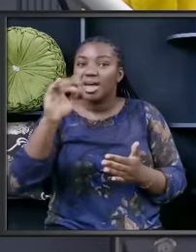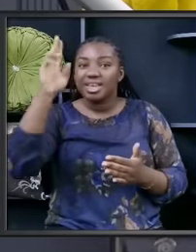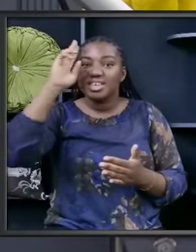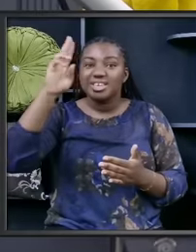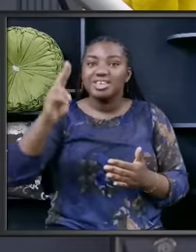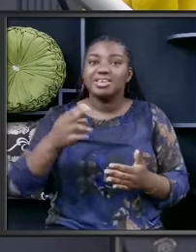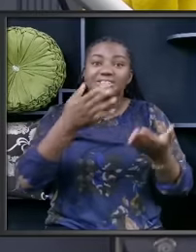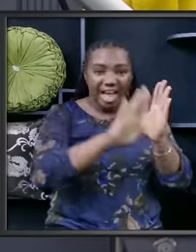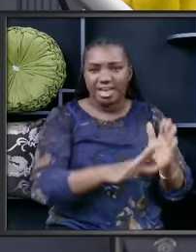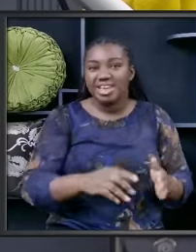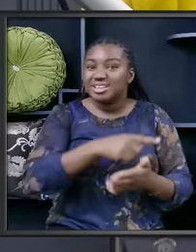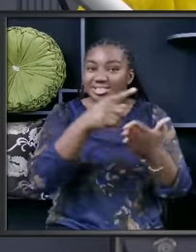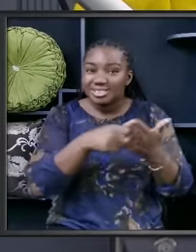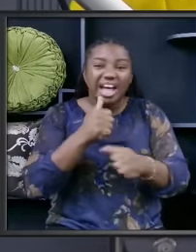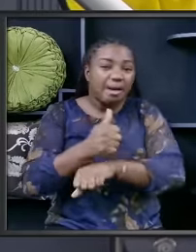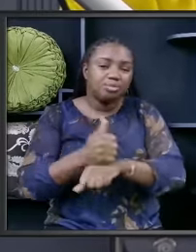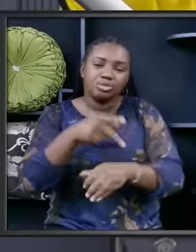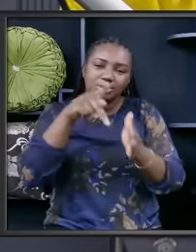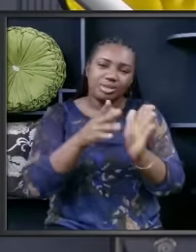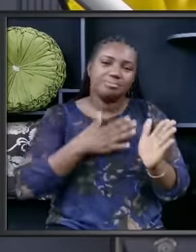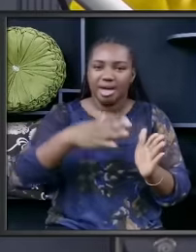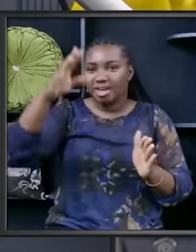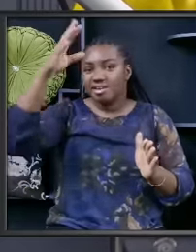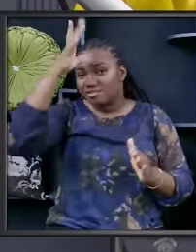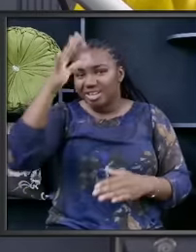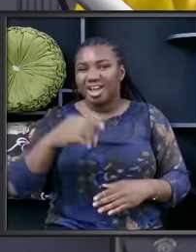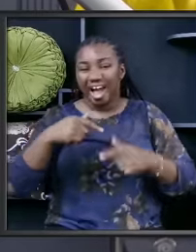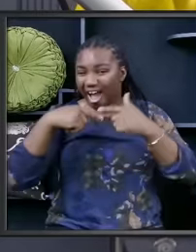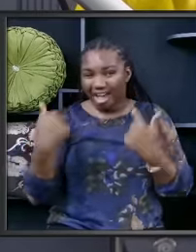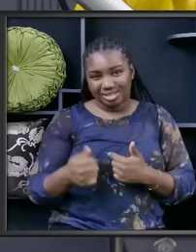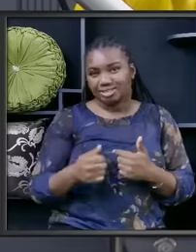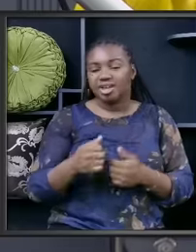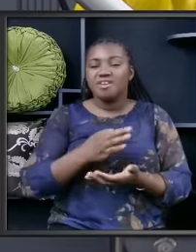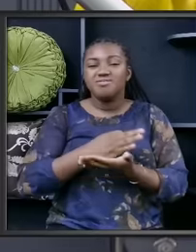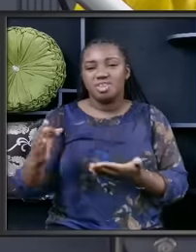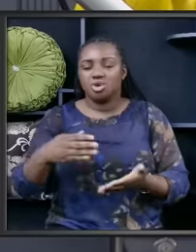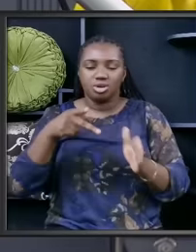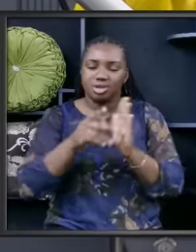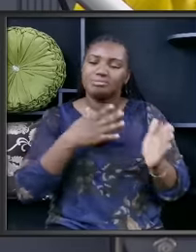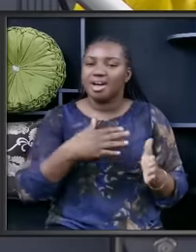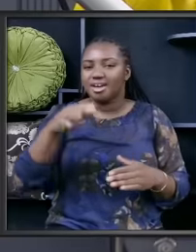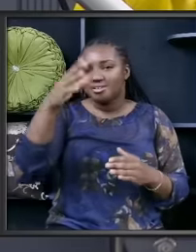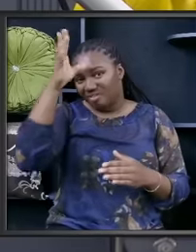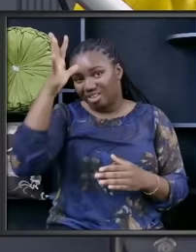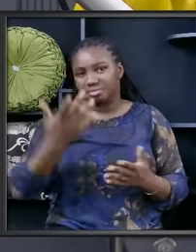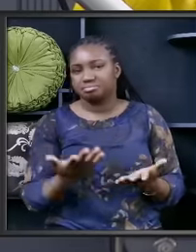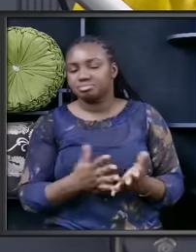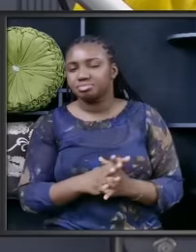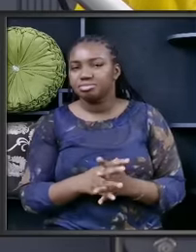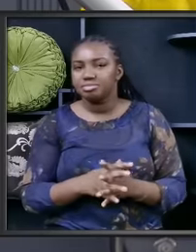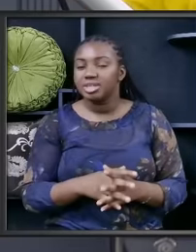violence killed my father. My father got the thing, na heart issue. Na heart failure, na kill my father. So, na him,